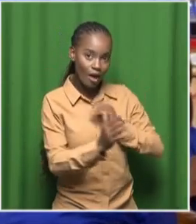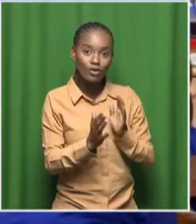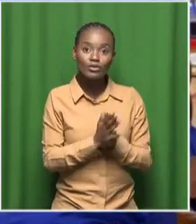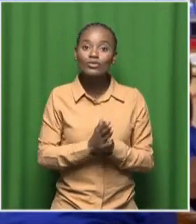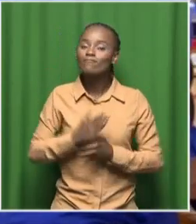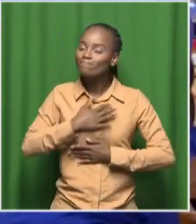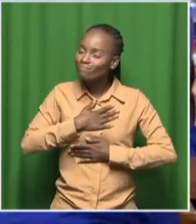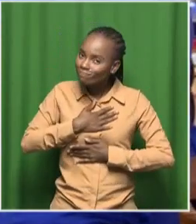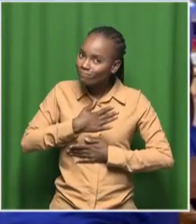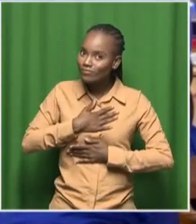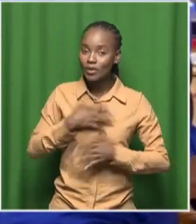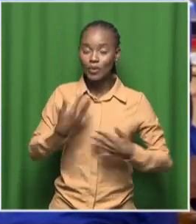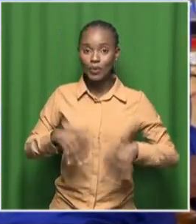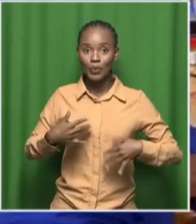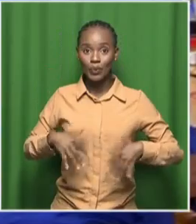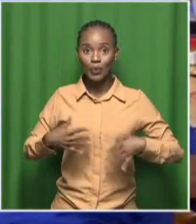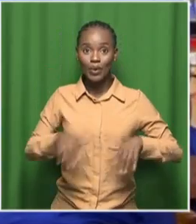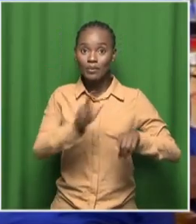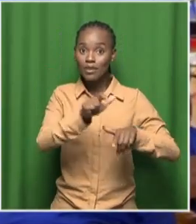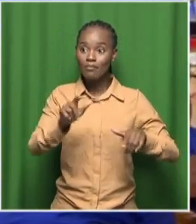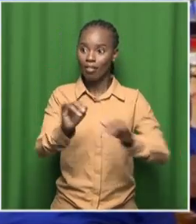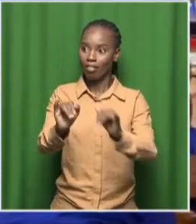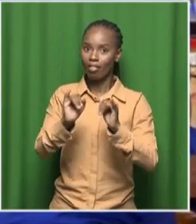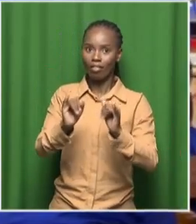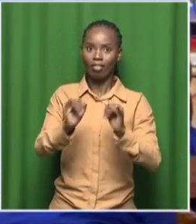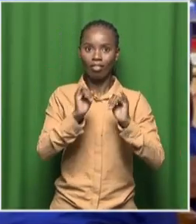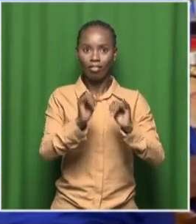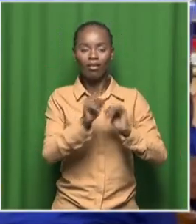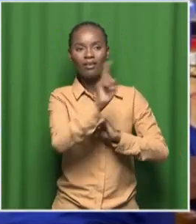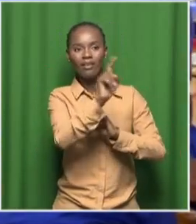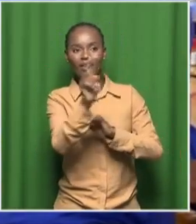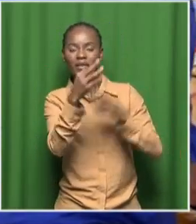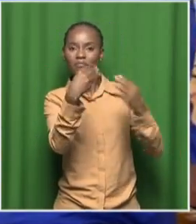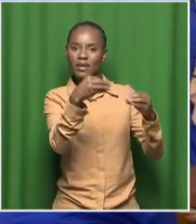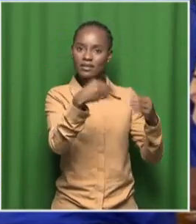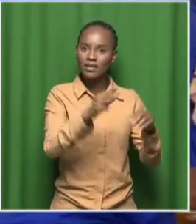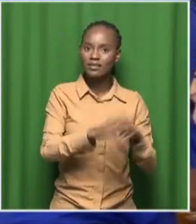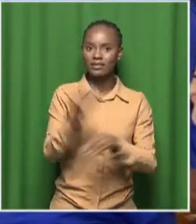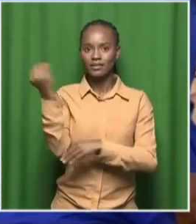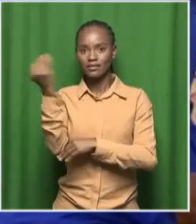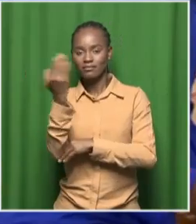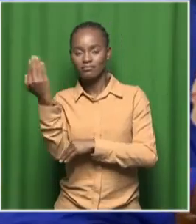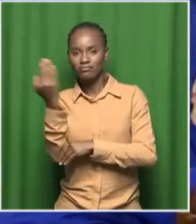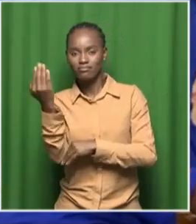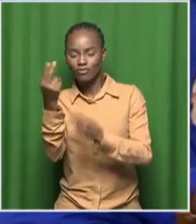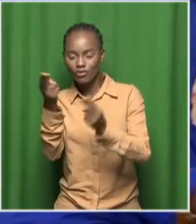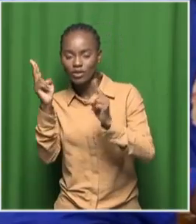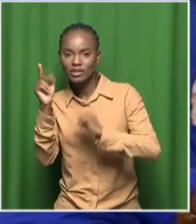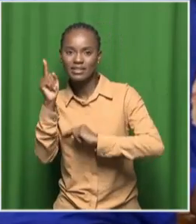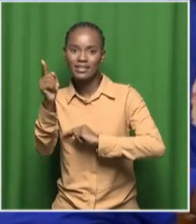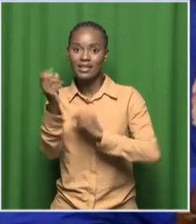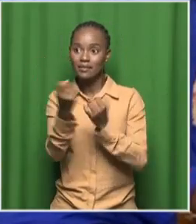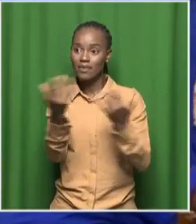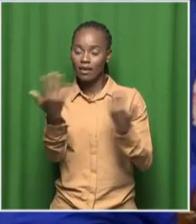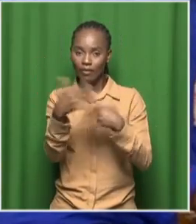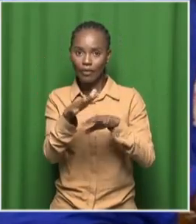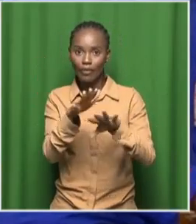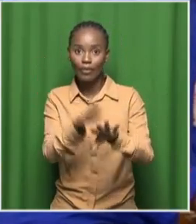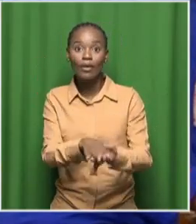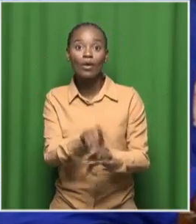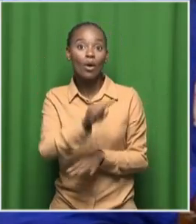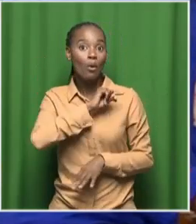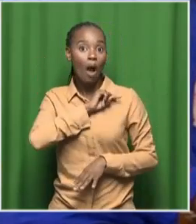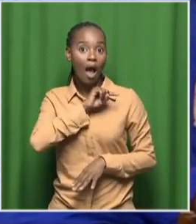input made by industry, because it helps us to make sure that our Tvet colleges move, with the time. And I think